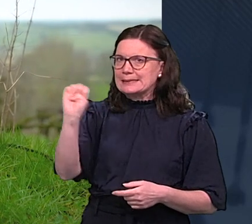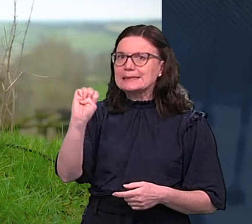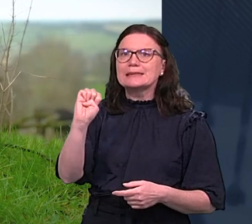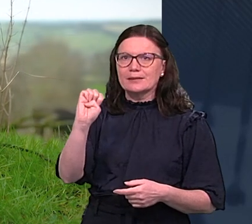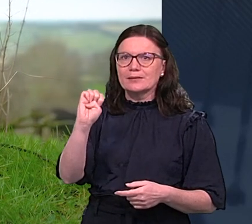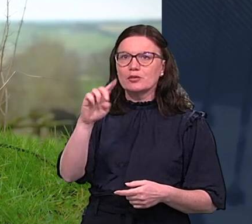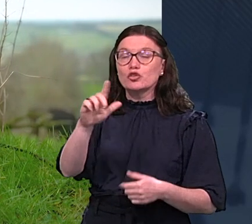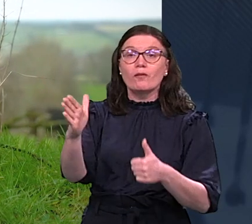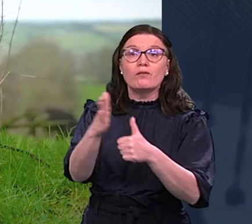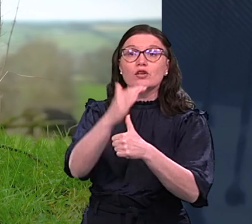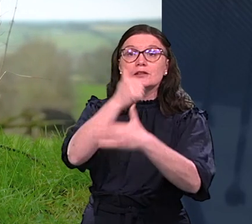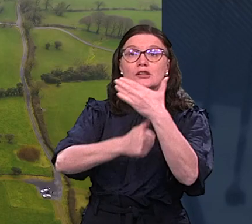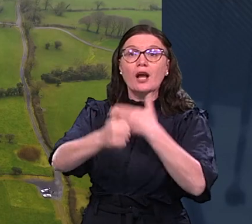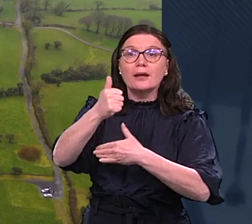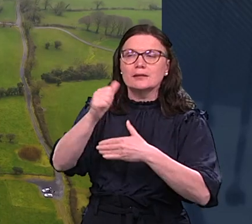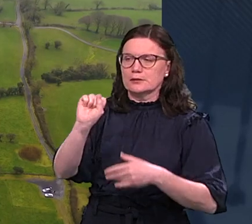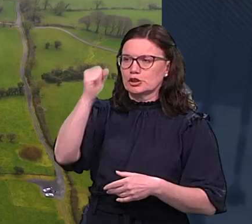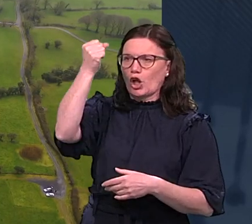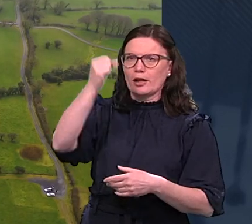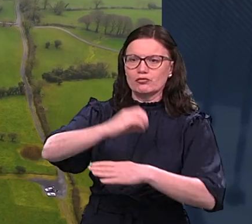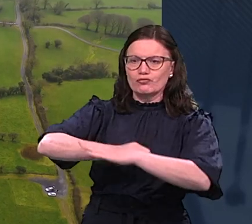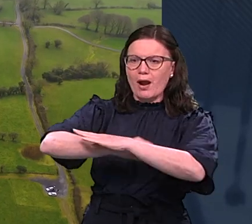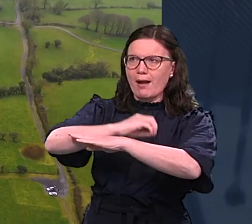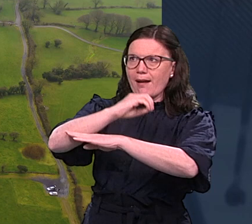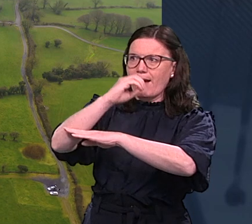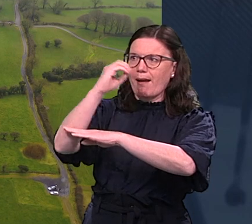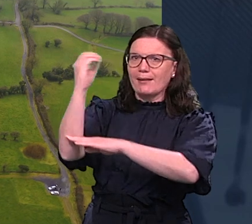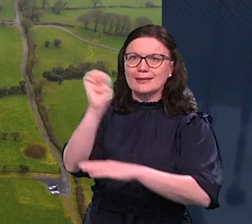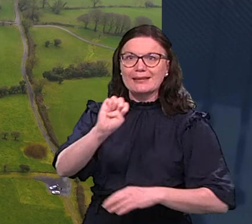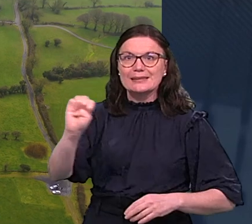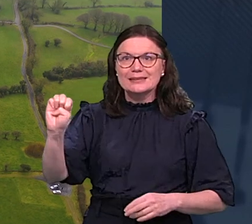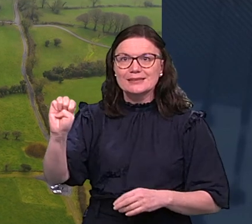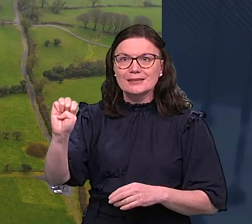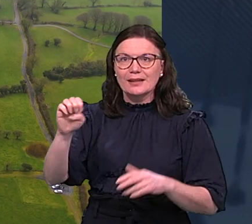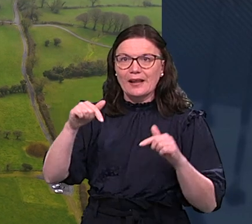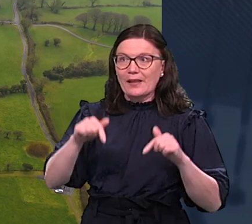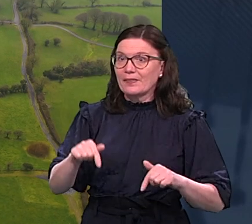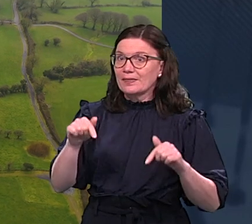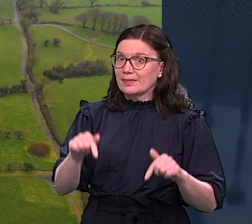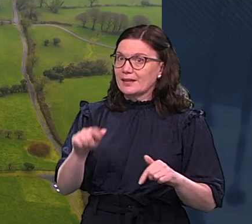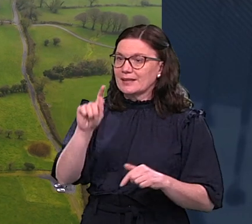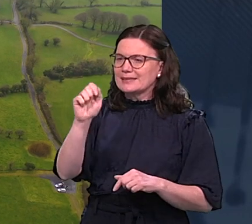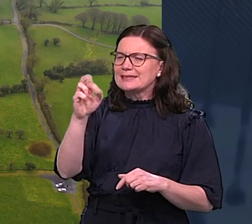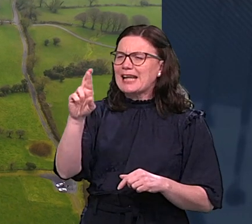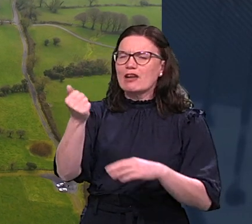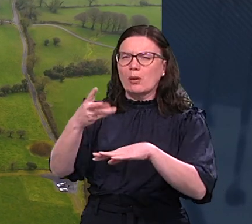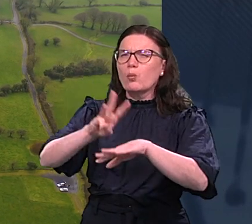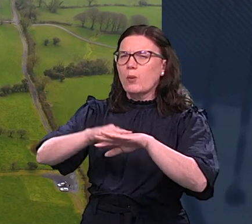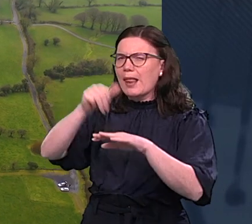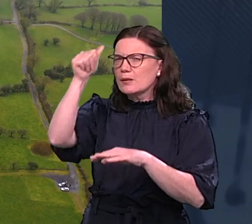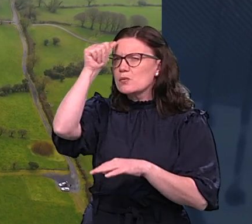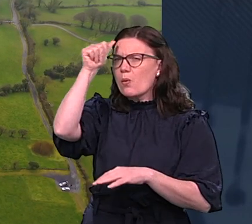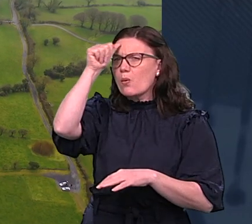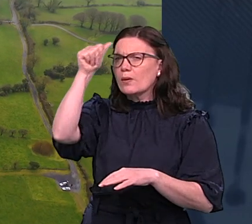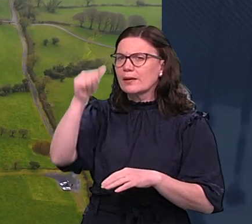sun, rises from the east. You see, Uisneach is a royal site. Tara is probably the most widely known of the royal sites in